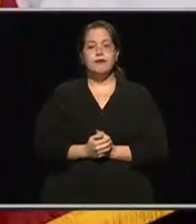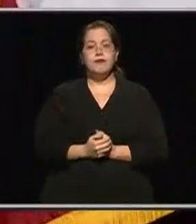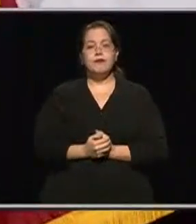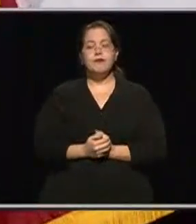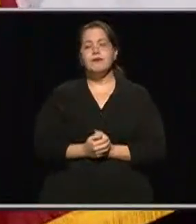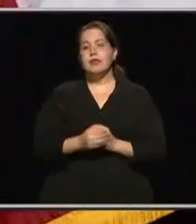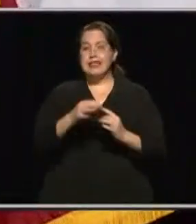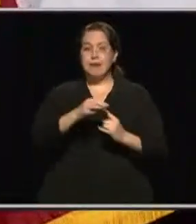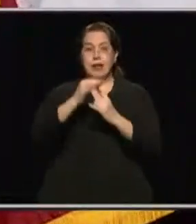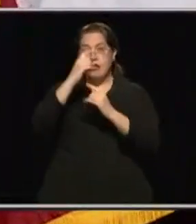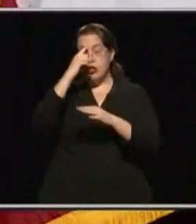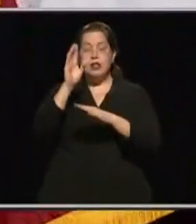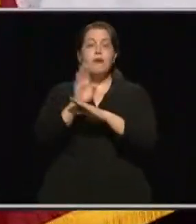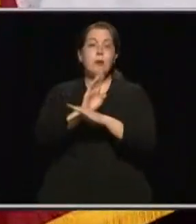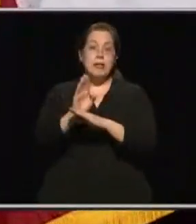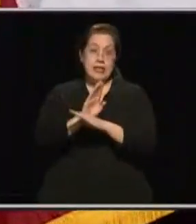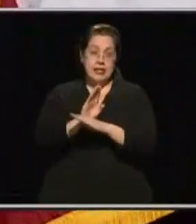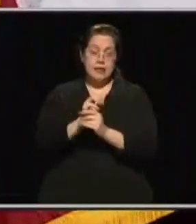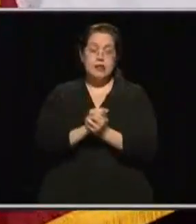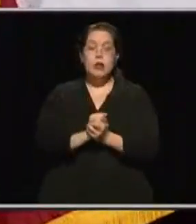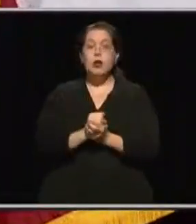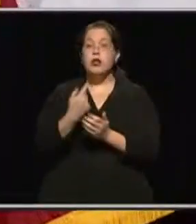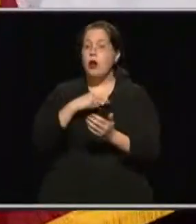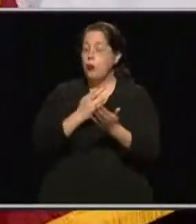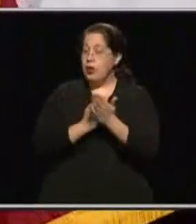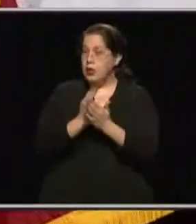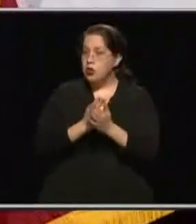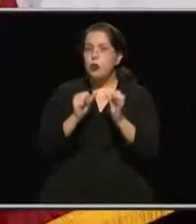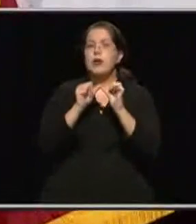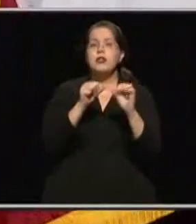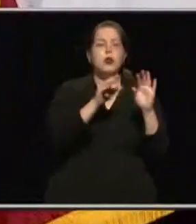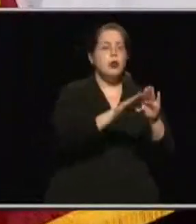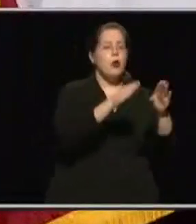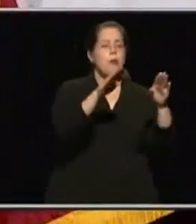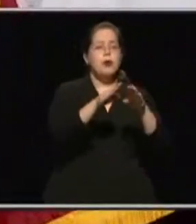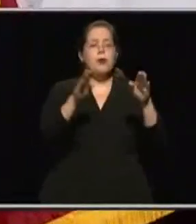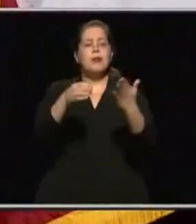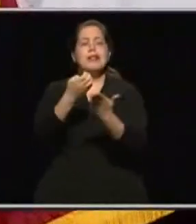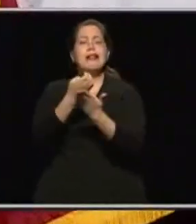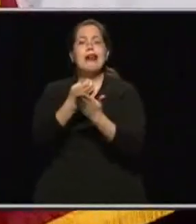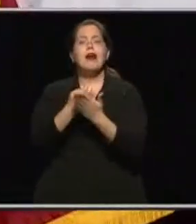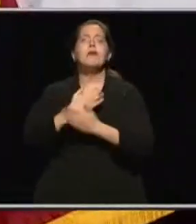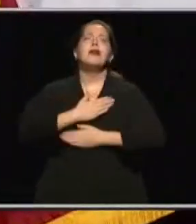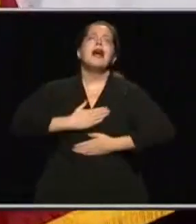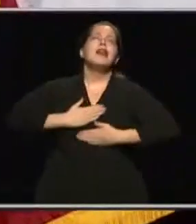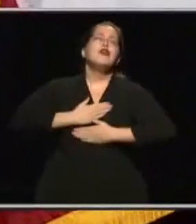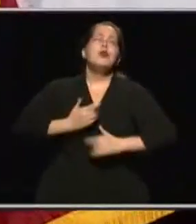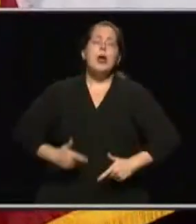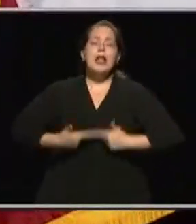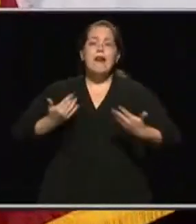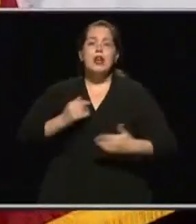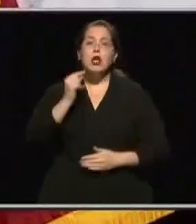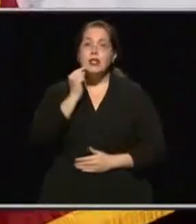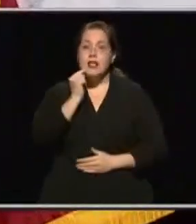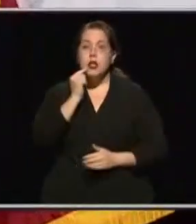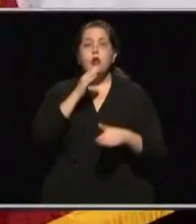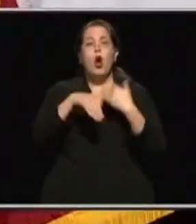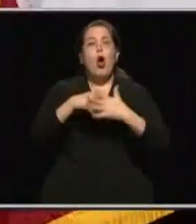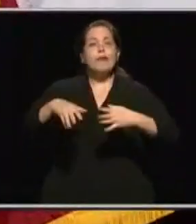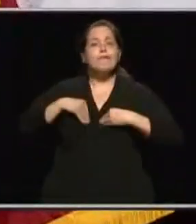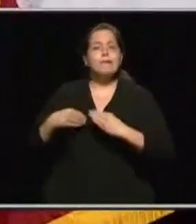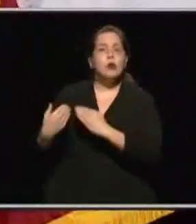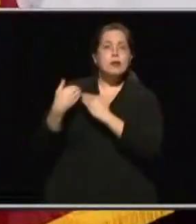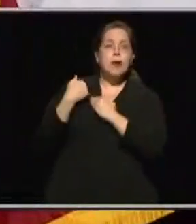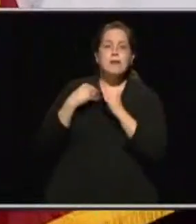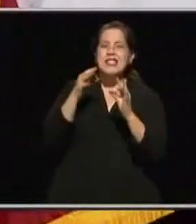establishments. And what we can do to ensure that we continue to open up the economy and enjoy life here in San Antonio is all do our part. The simple